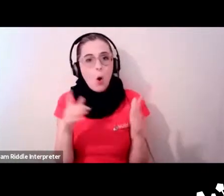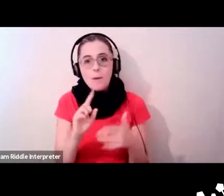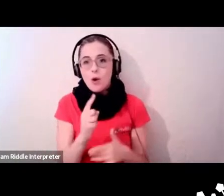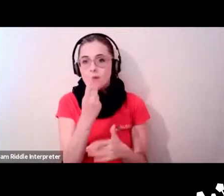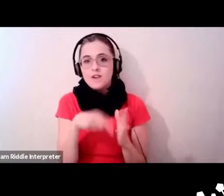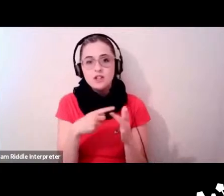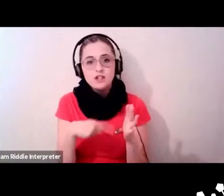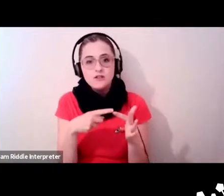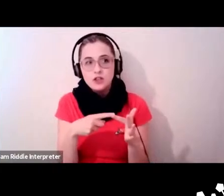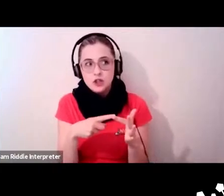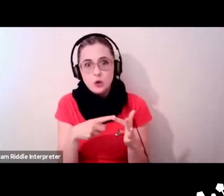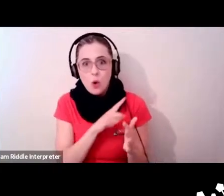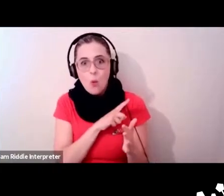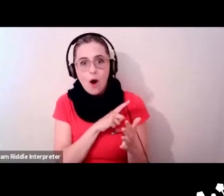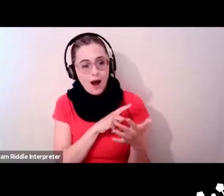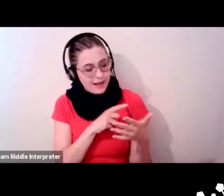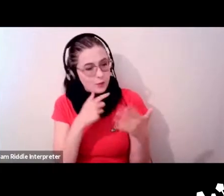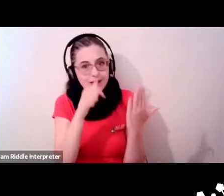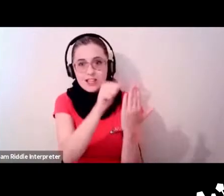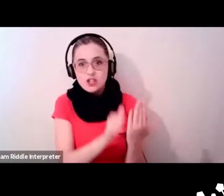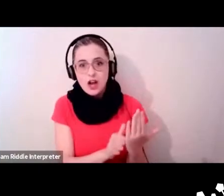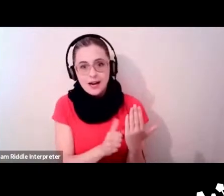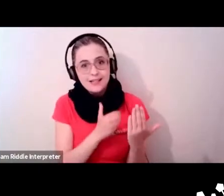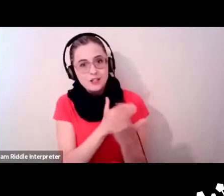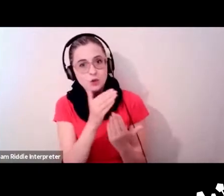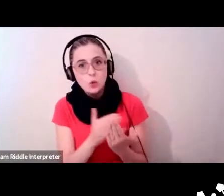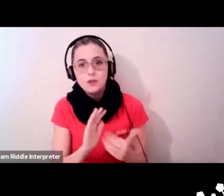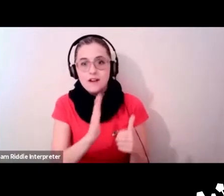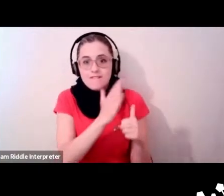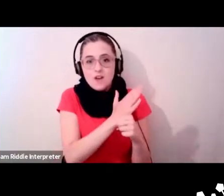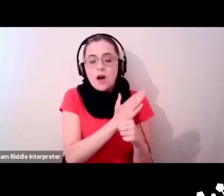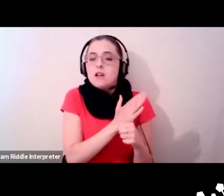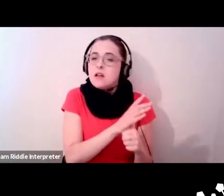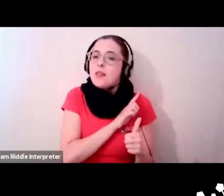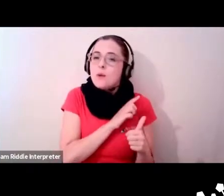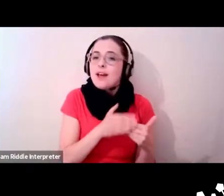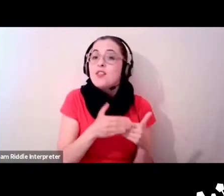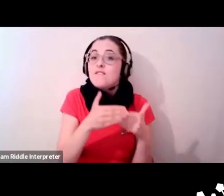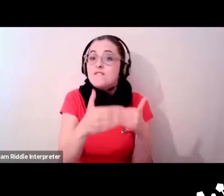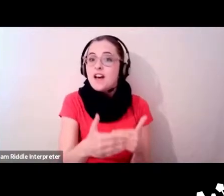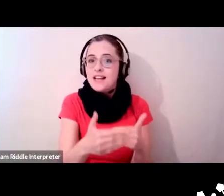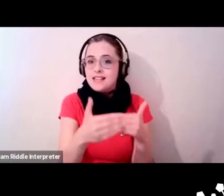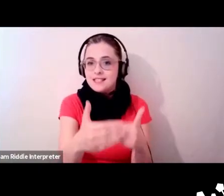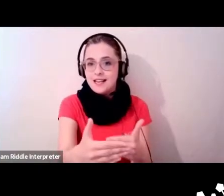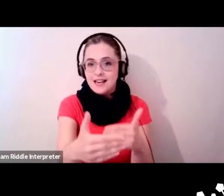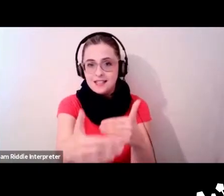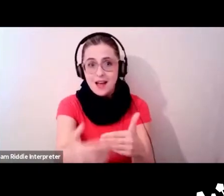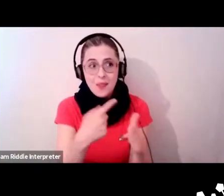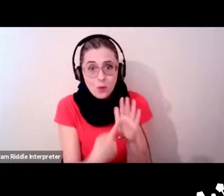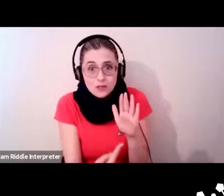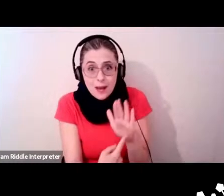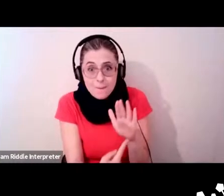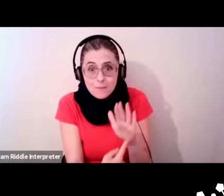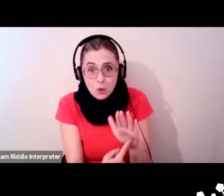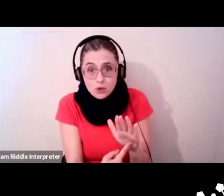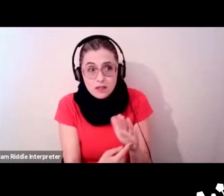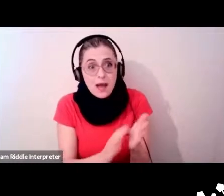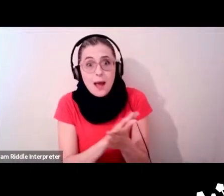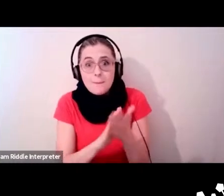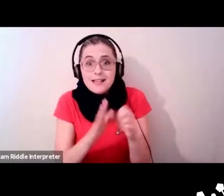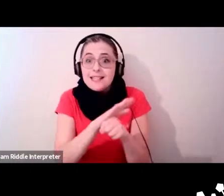getting those checklists sorted, and we got those sorts of phasings which mattered in terms of cases falling that bit